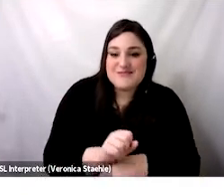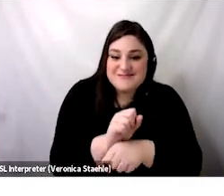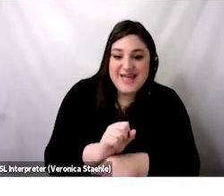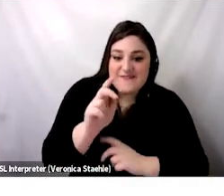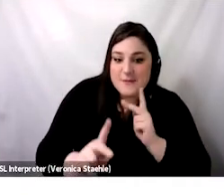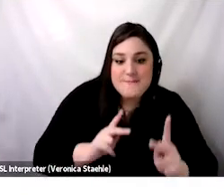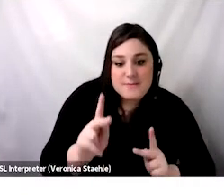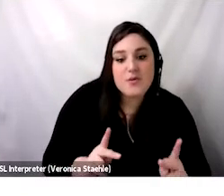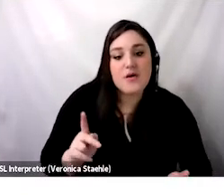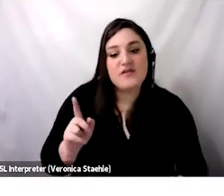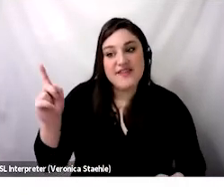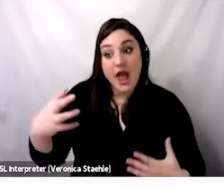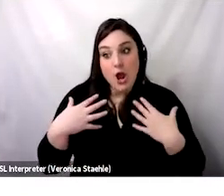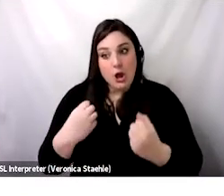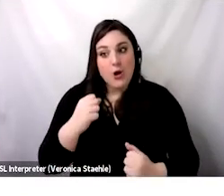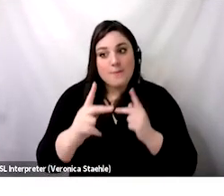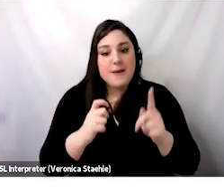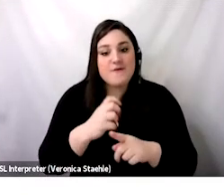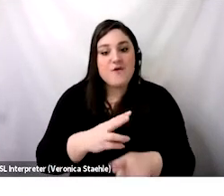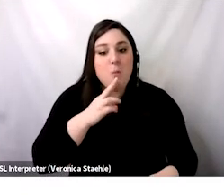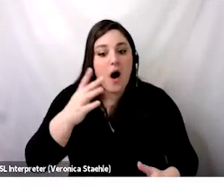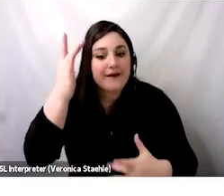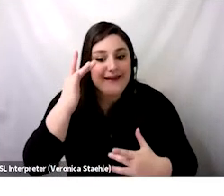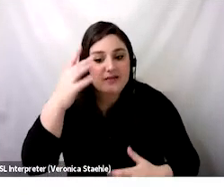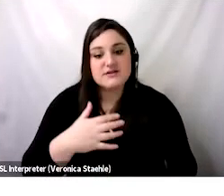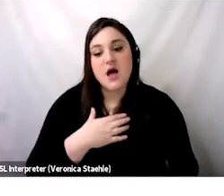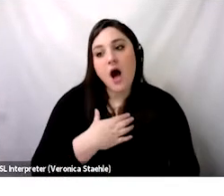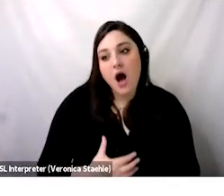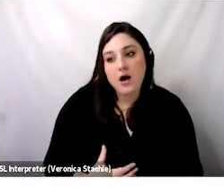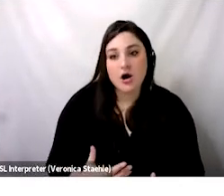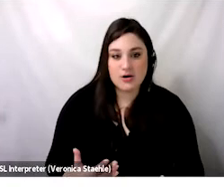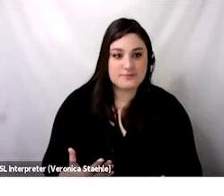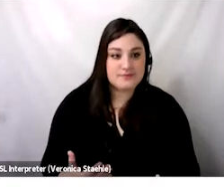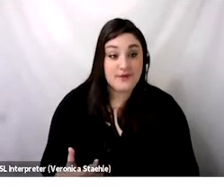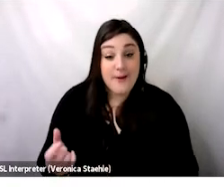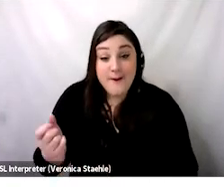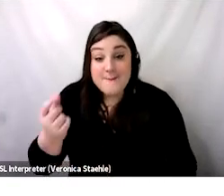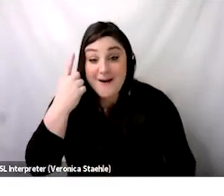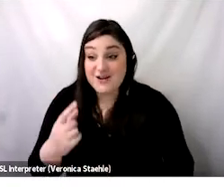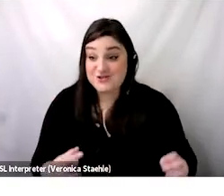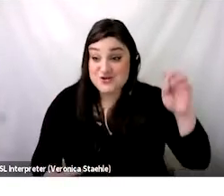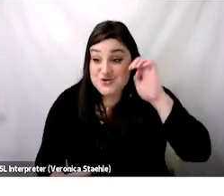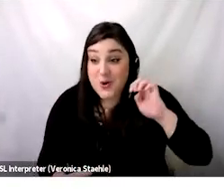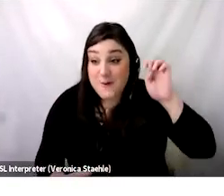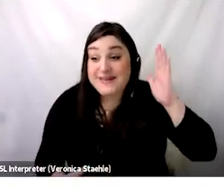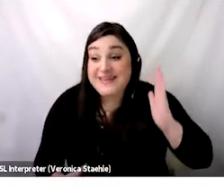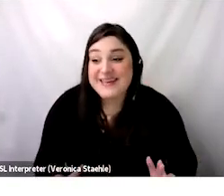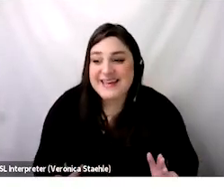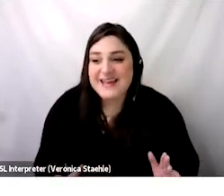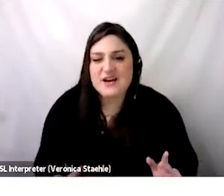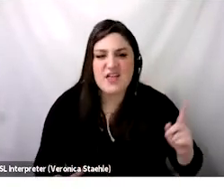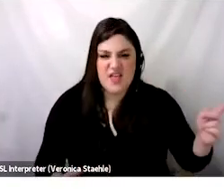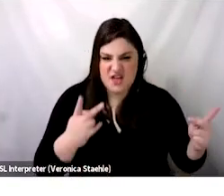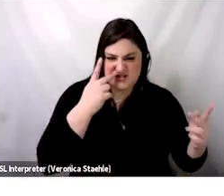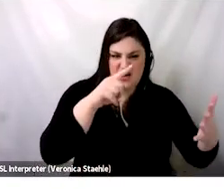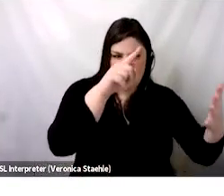culture. Yet, when Europeans saw many of these historical